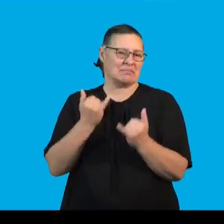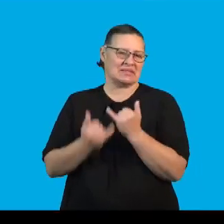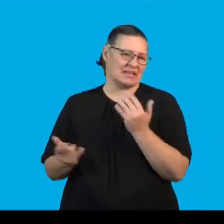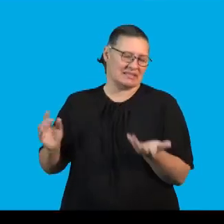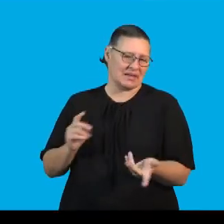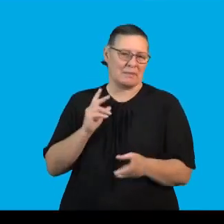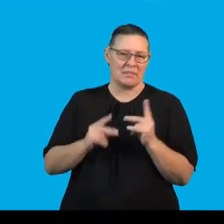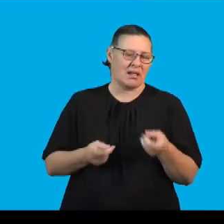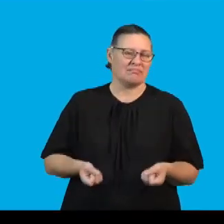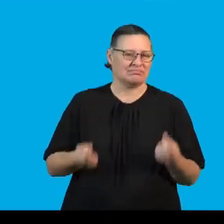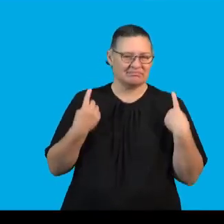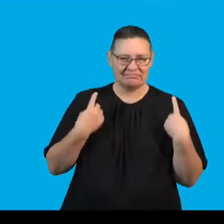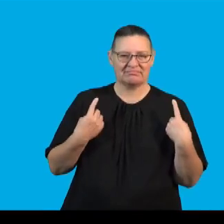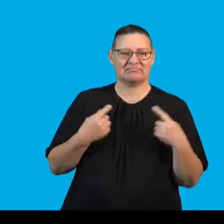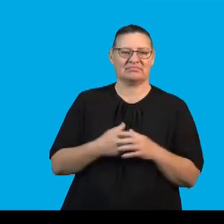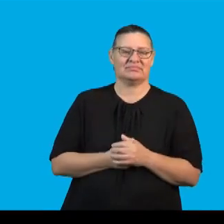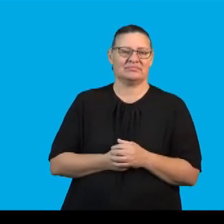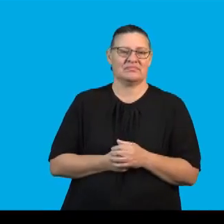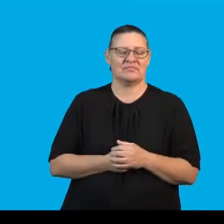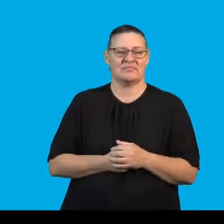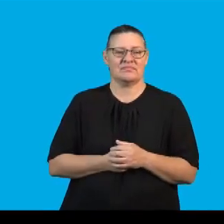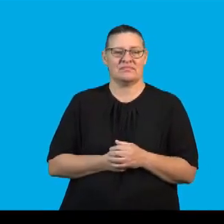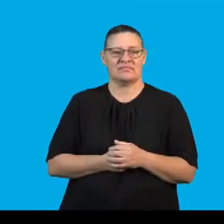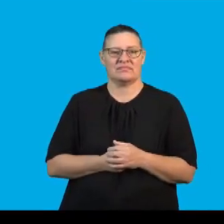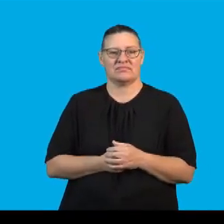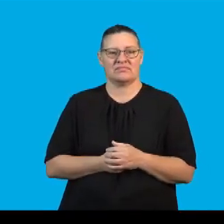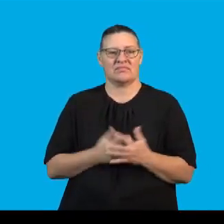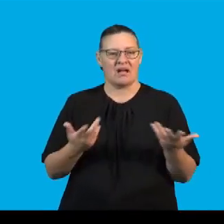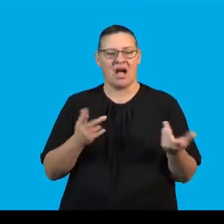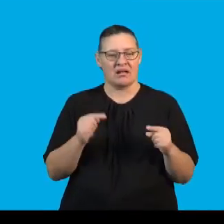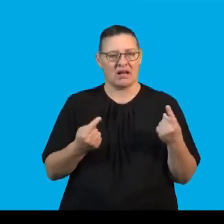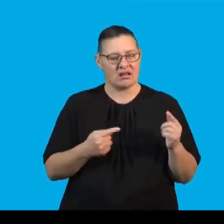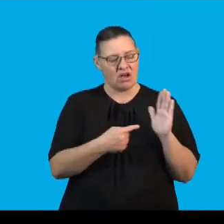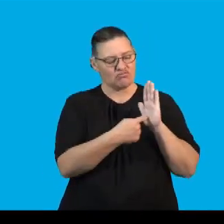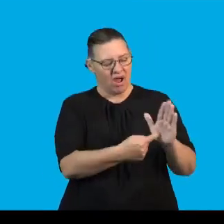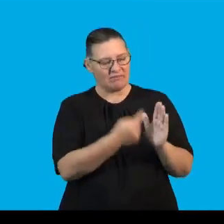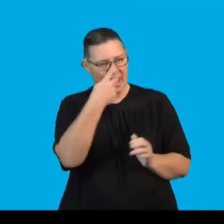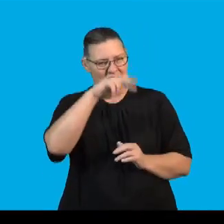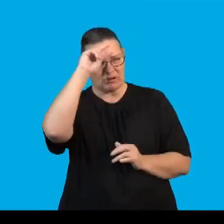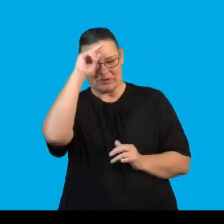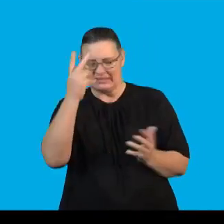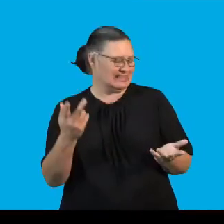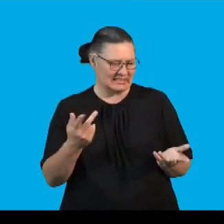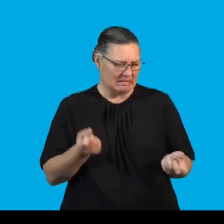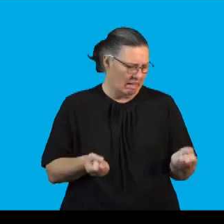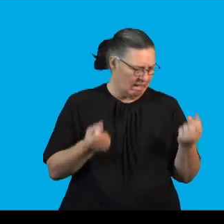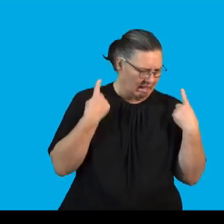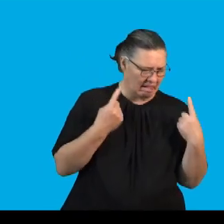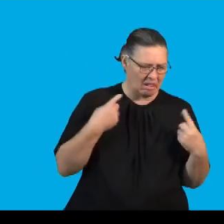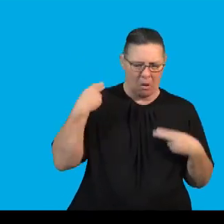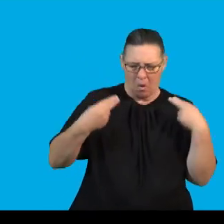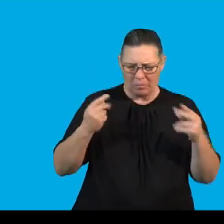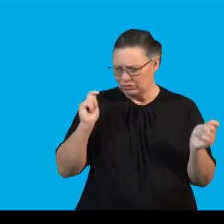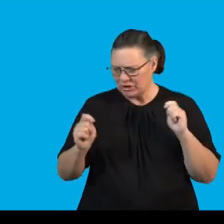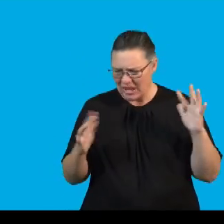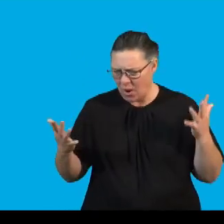errors recap, misconceptions that we see, learners unable to interpret unseen graphs and